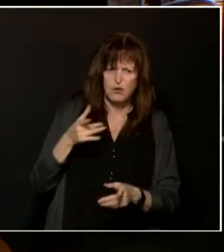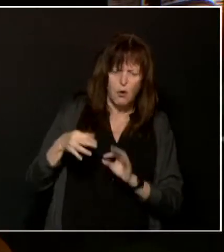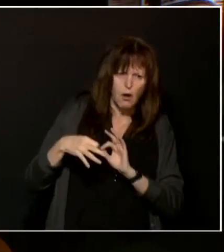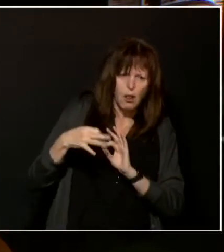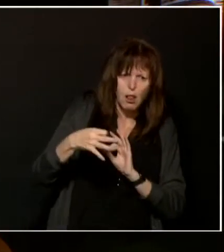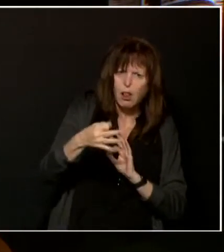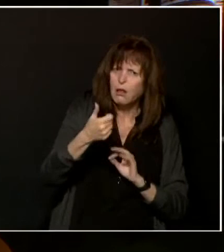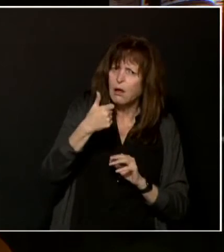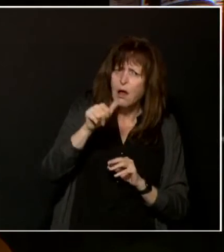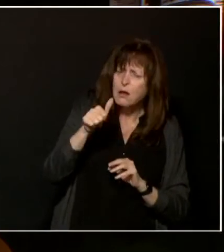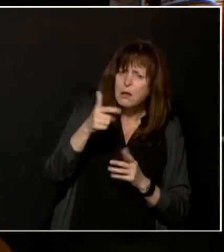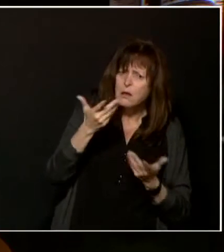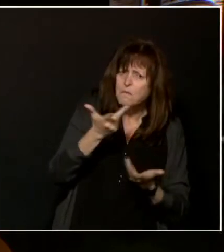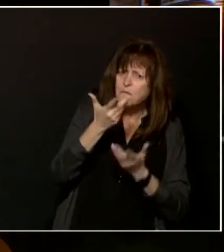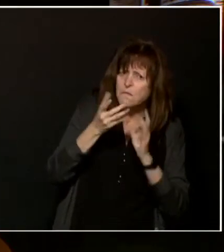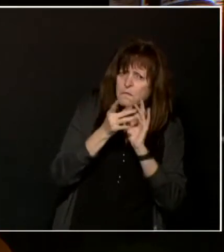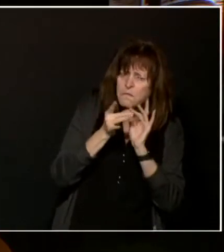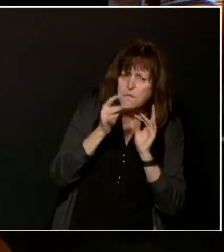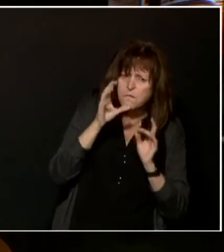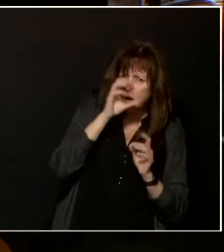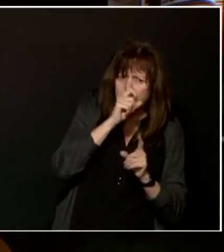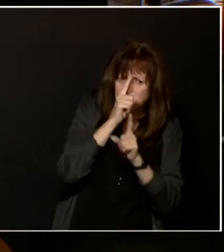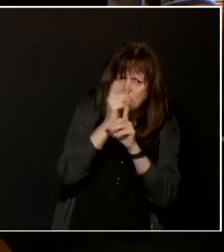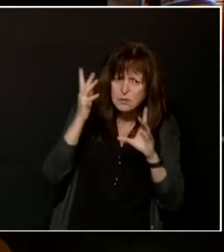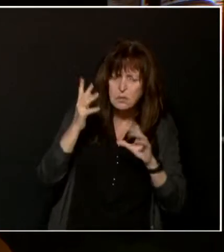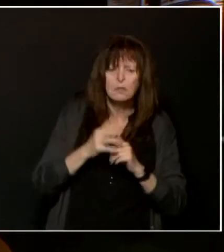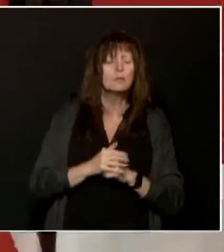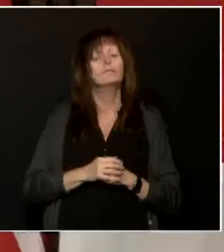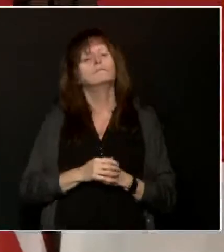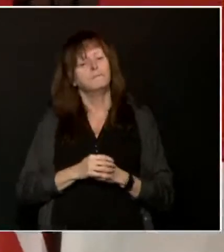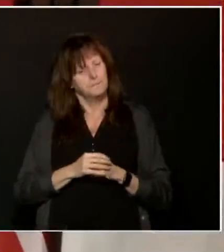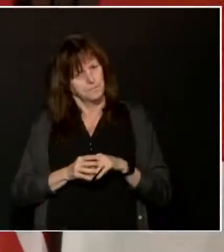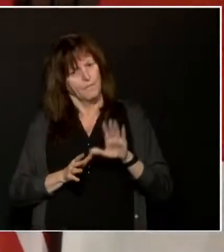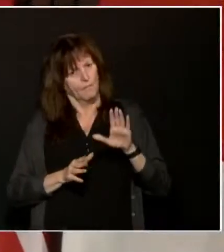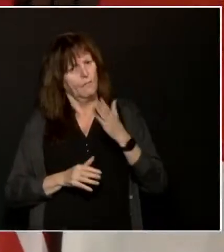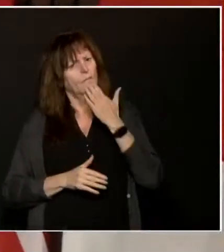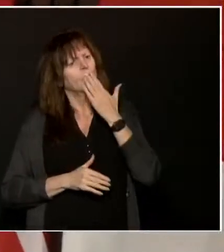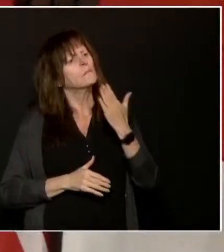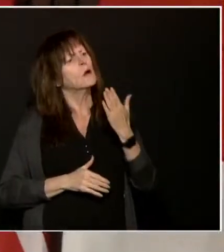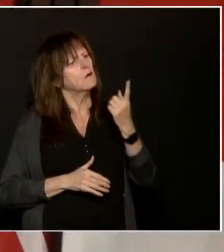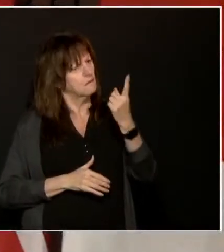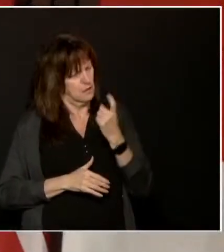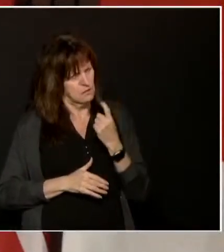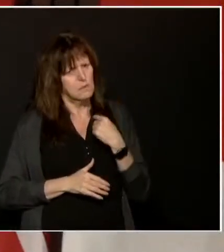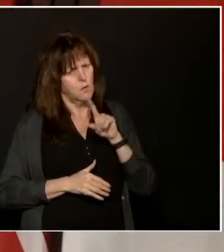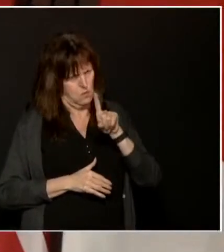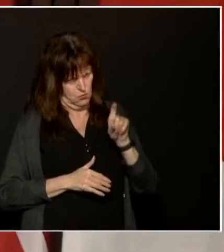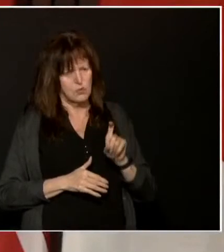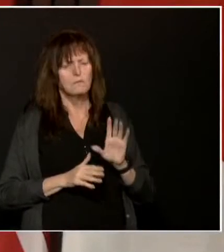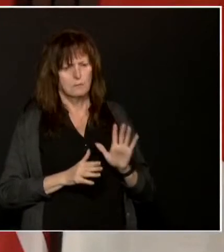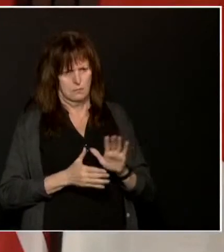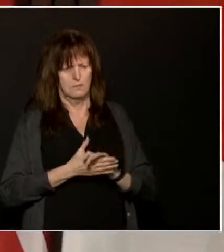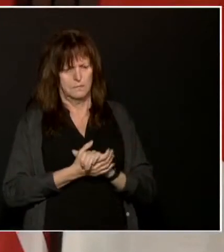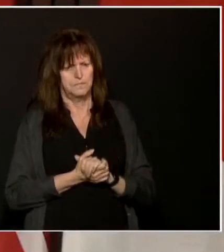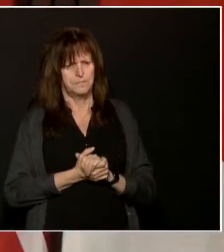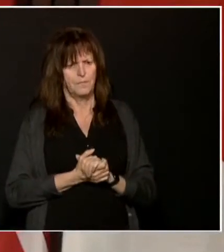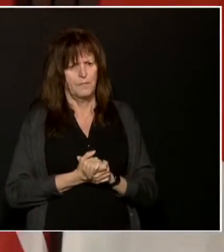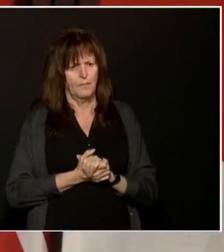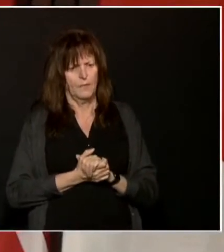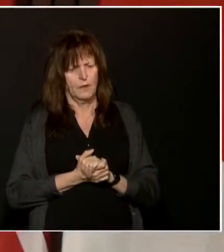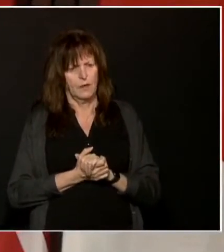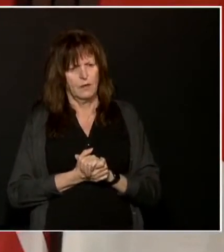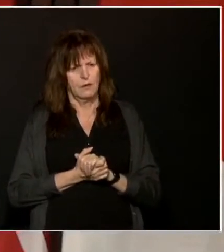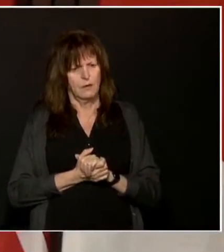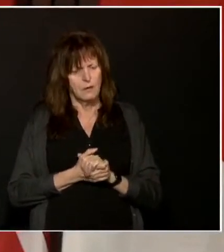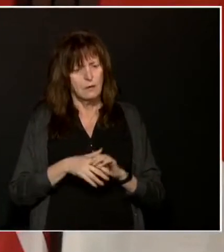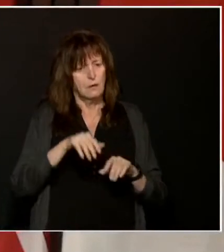Thanks for that question, John, and nice to hear from you. So the AstraZeneca work has been we have been very